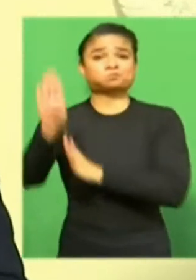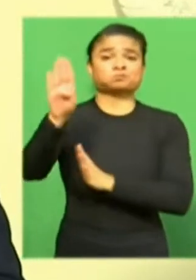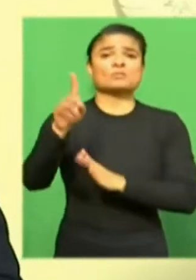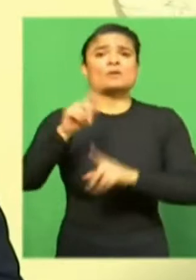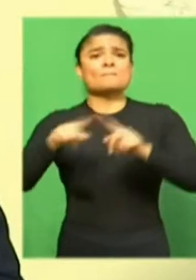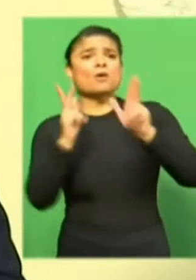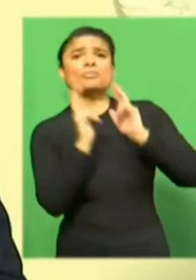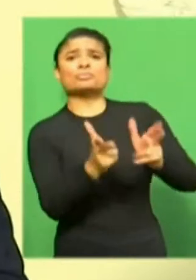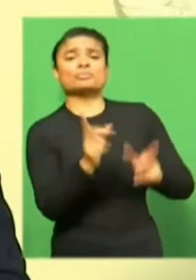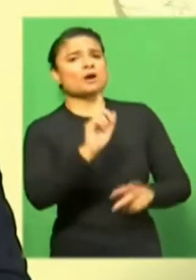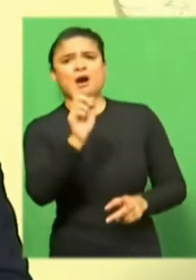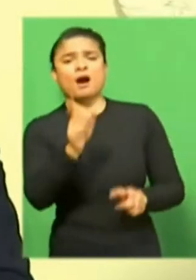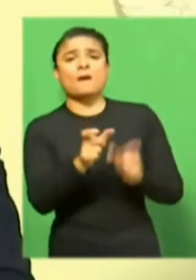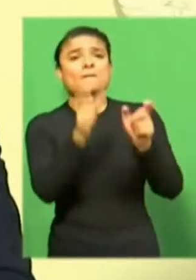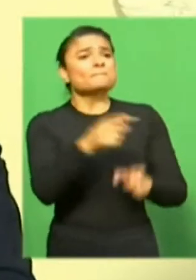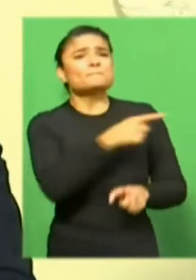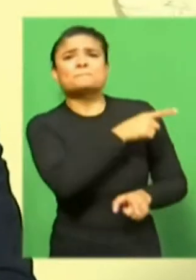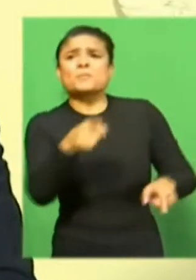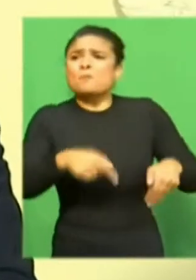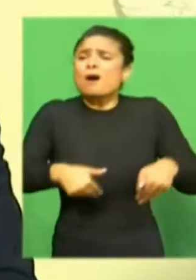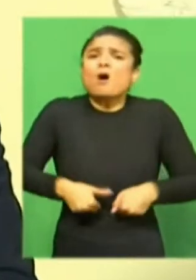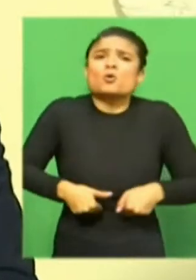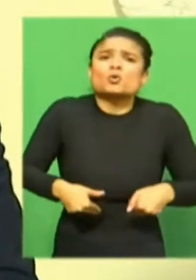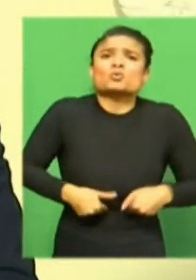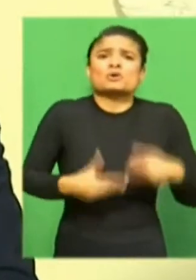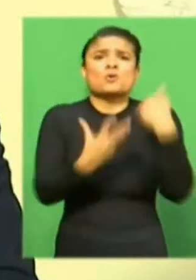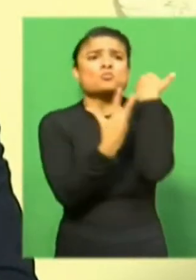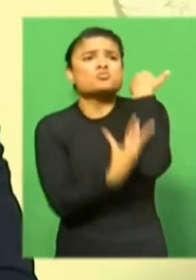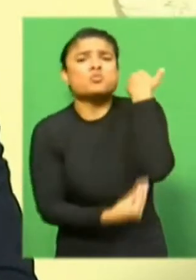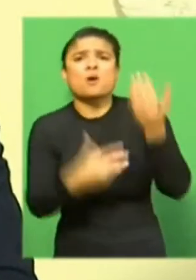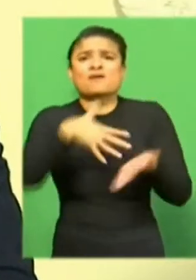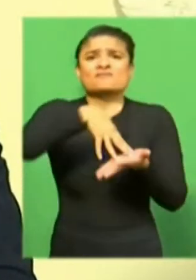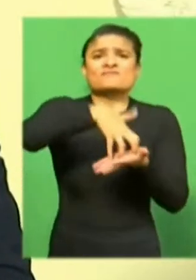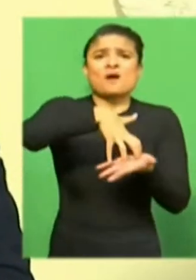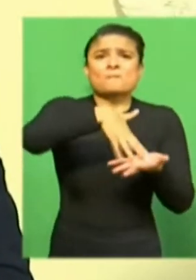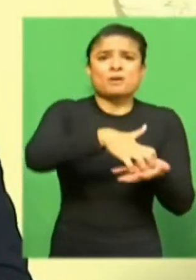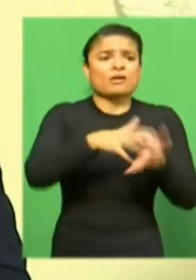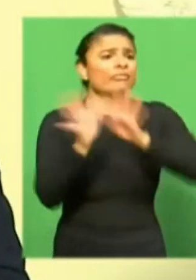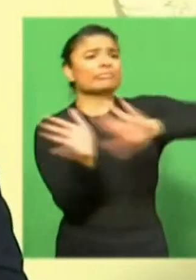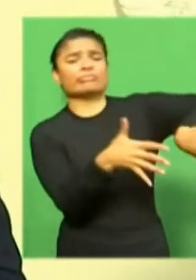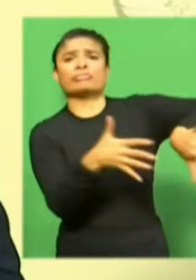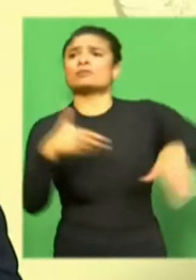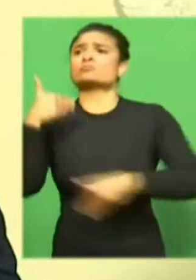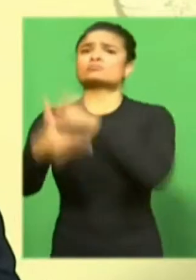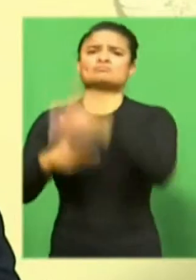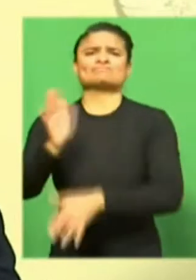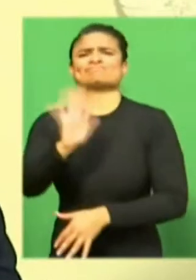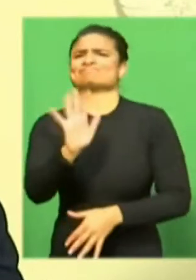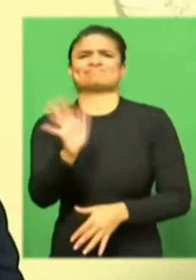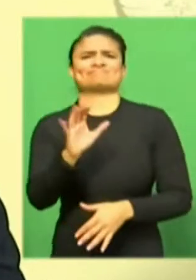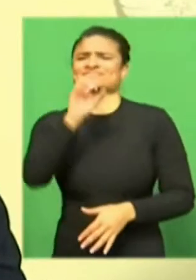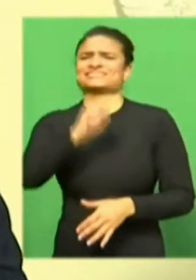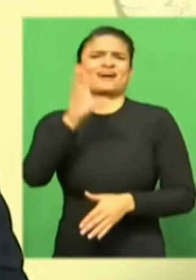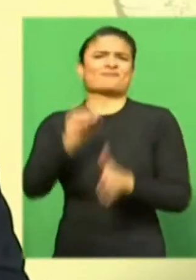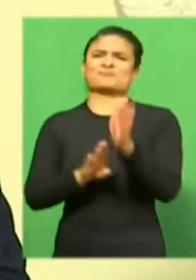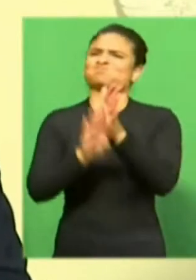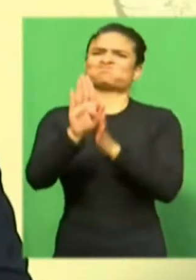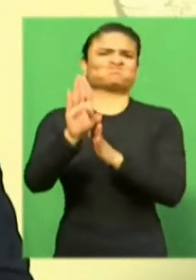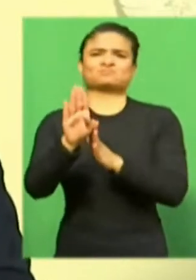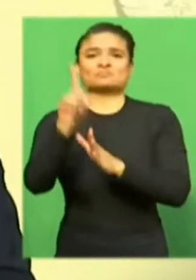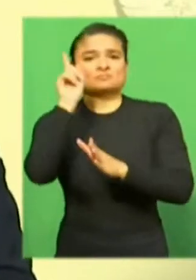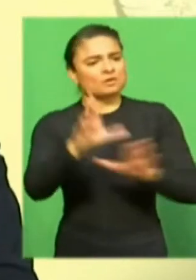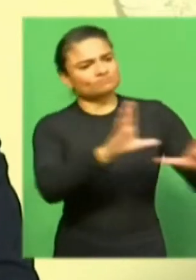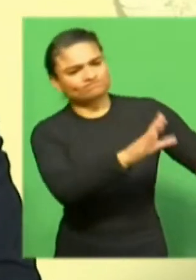on our economy has made the implementation of our economic reconstruction and recovery plan even